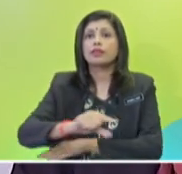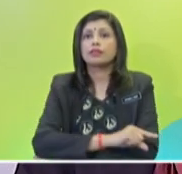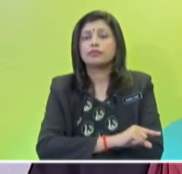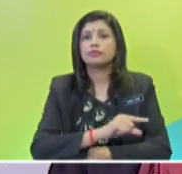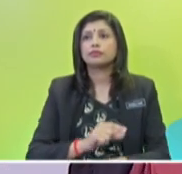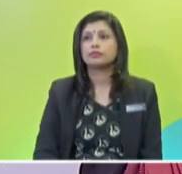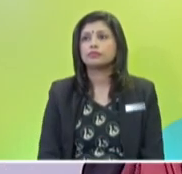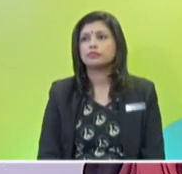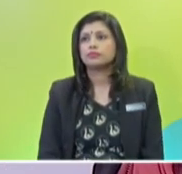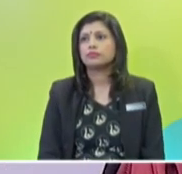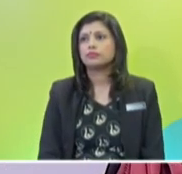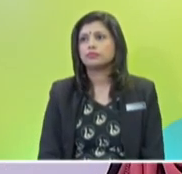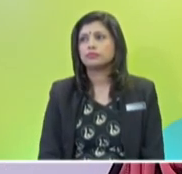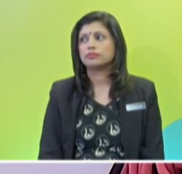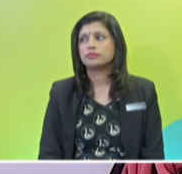Okay, Putri.